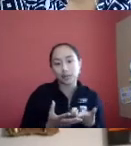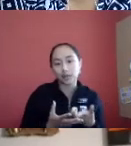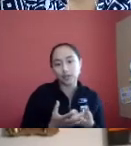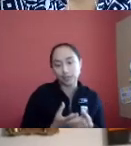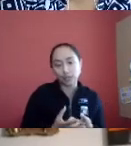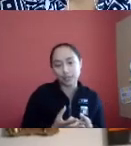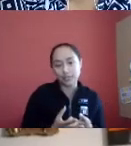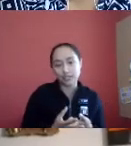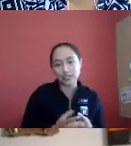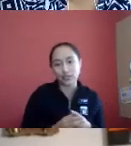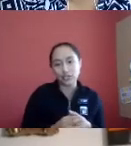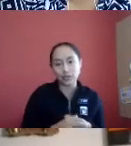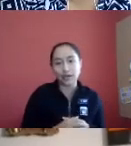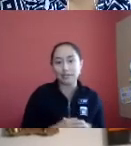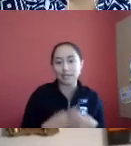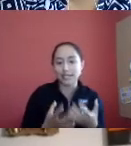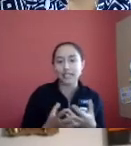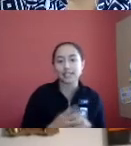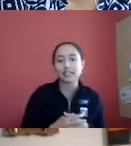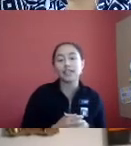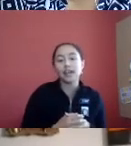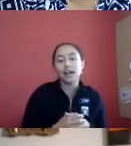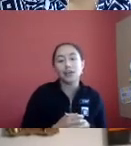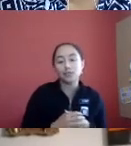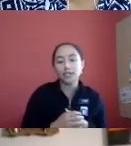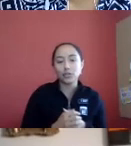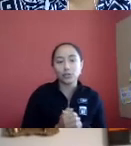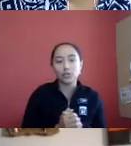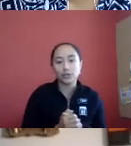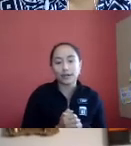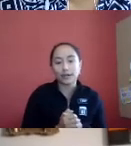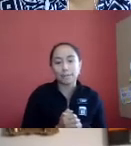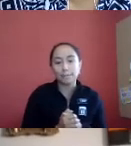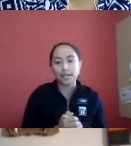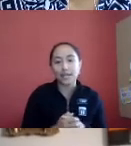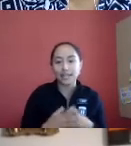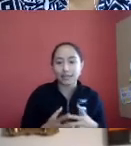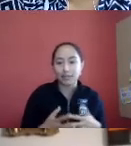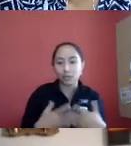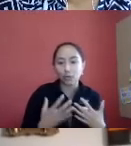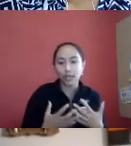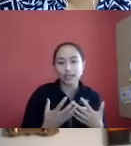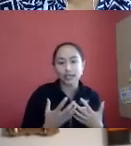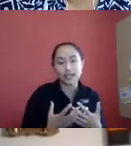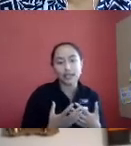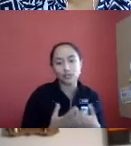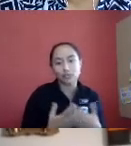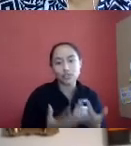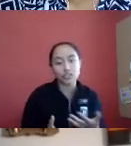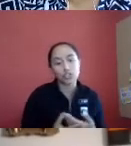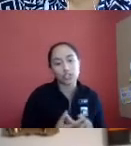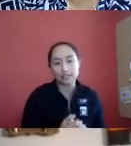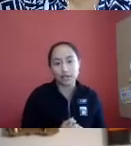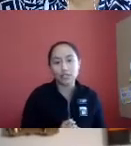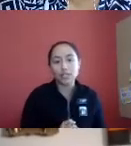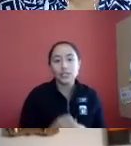the poster is going to have immediately a really good idea about what the